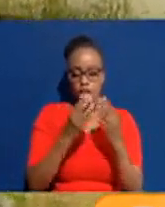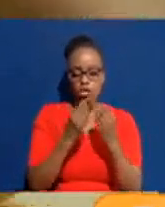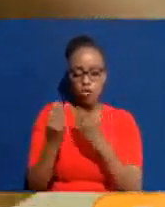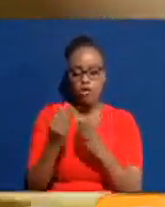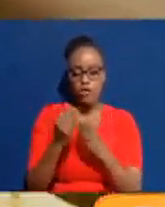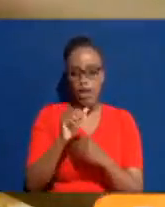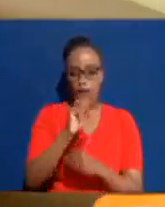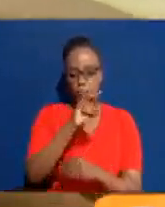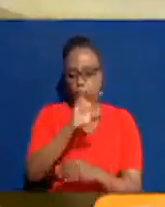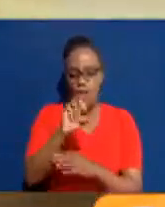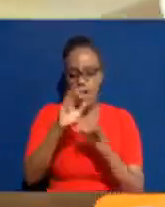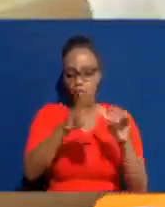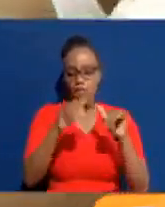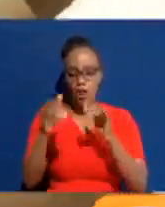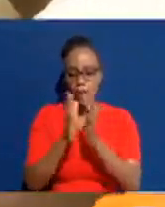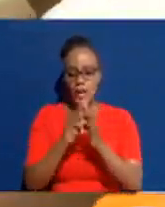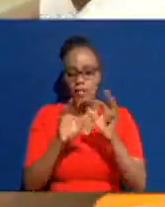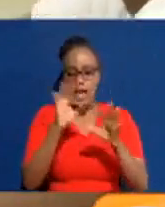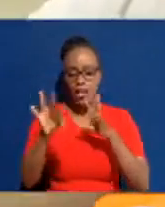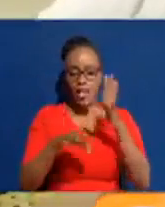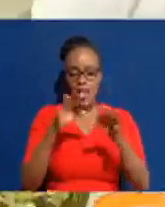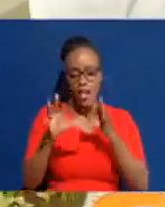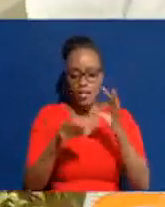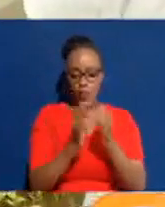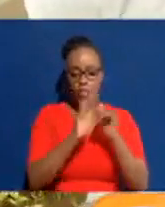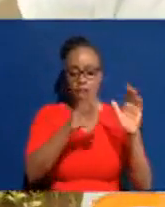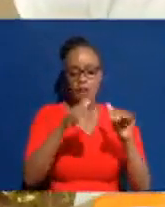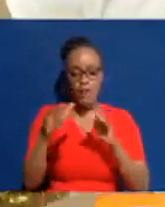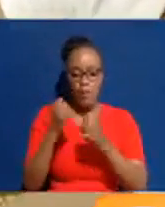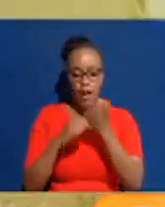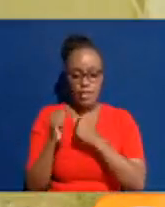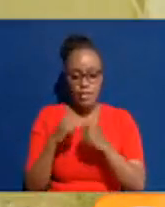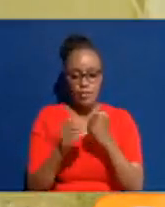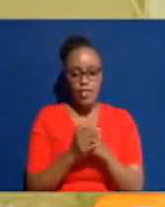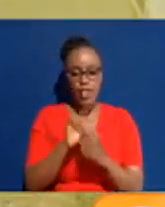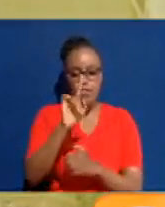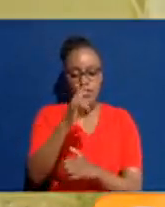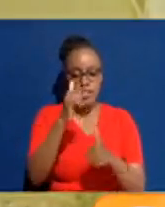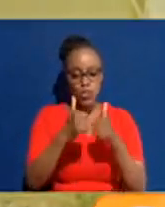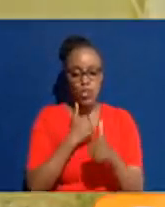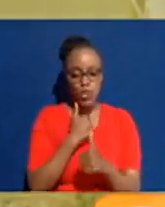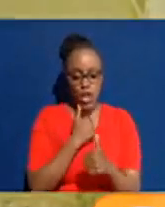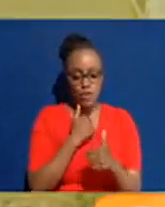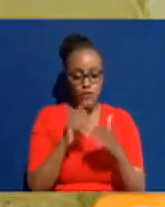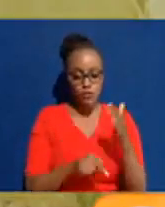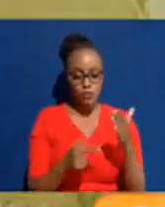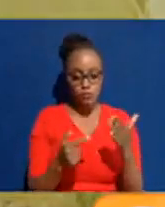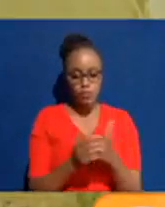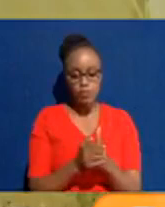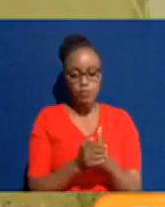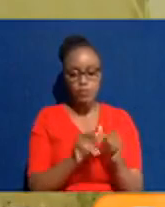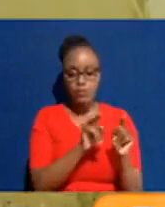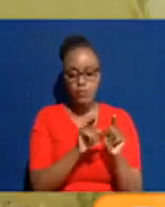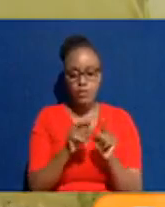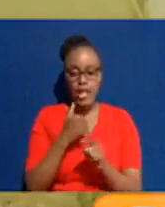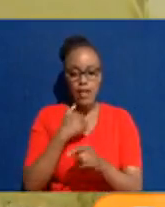plan, manage, monitor and analyze their farm activities. The first angle is now it's like you're keeping journal